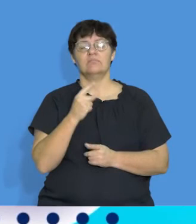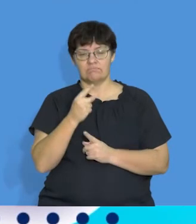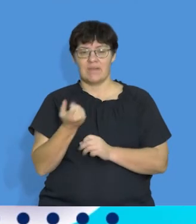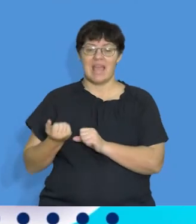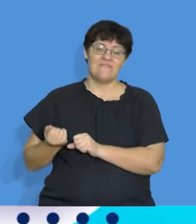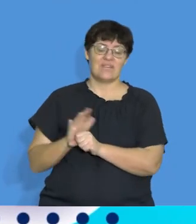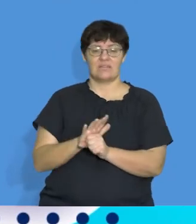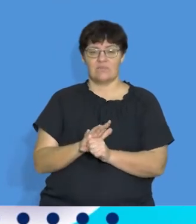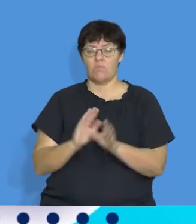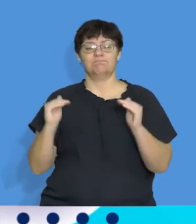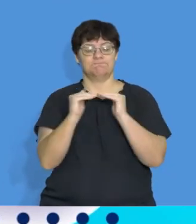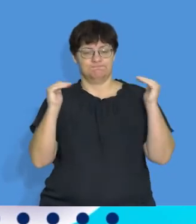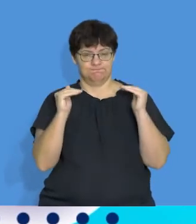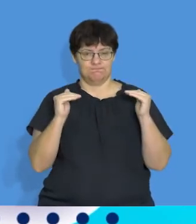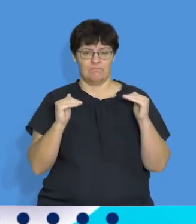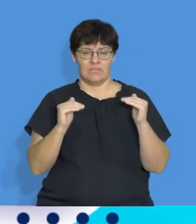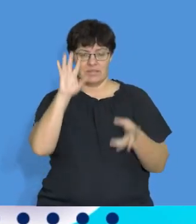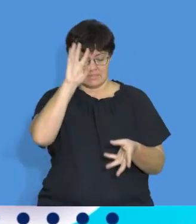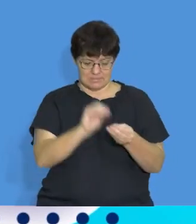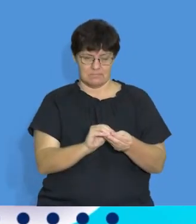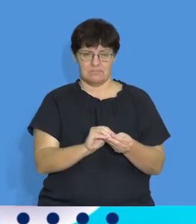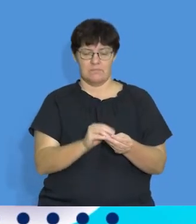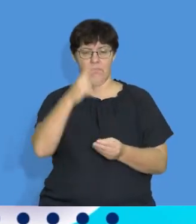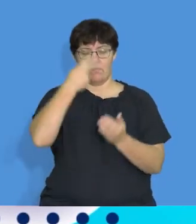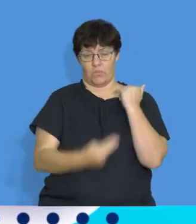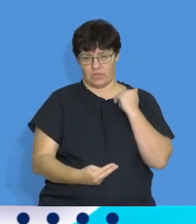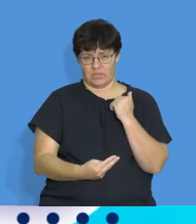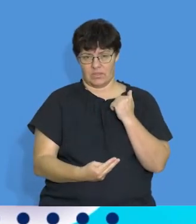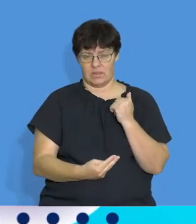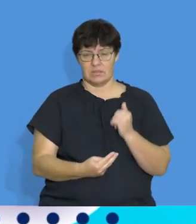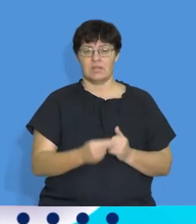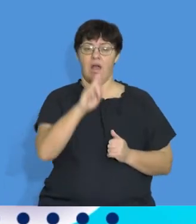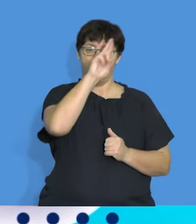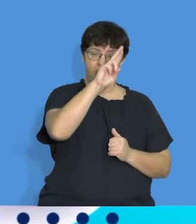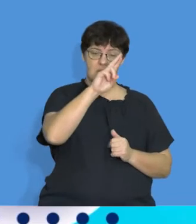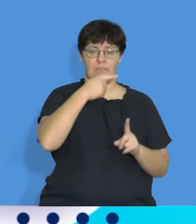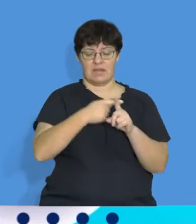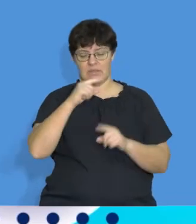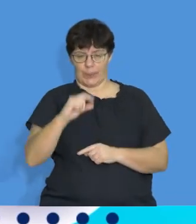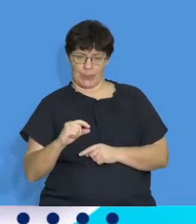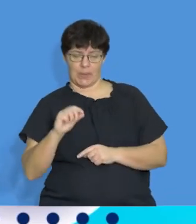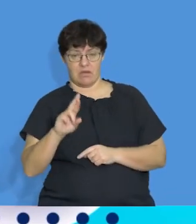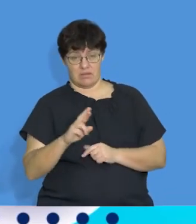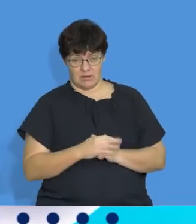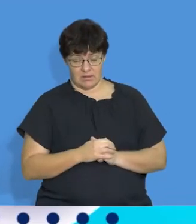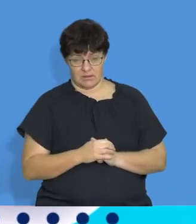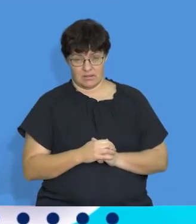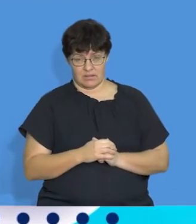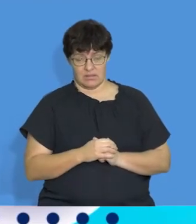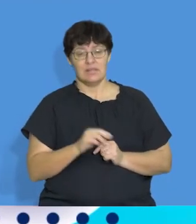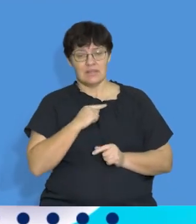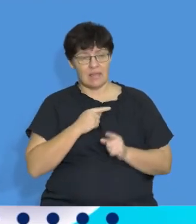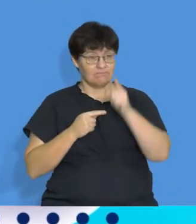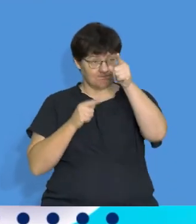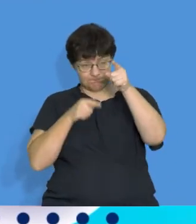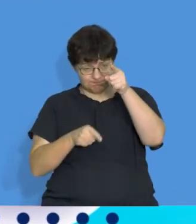or equivalent resistance is the sum of the two, which gives us the big R plus the small r, okay? And also, they receive the same